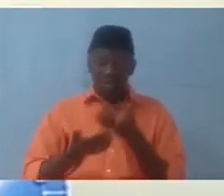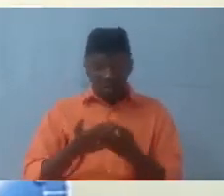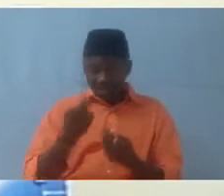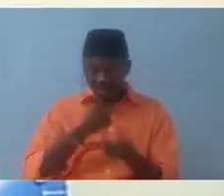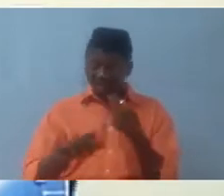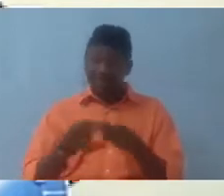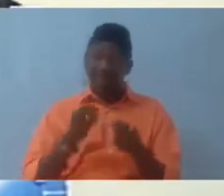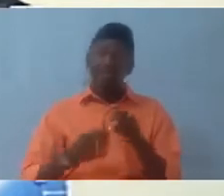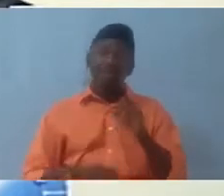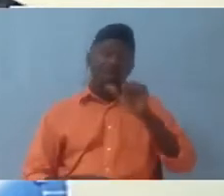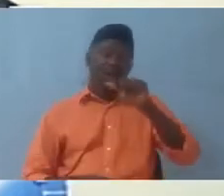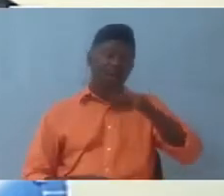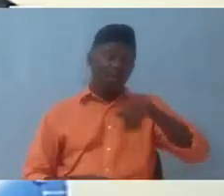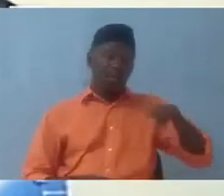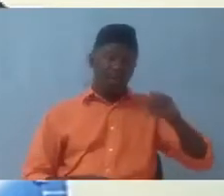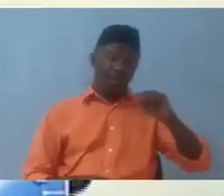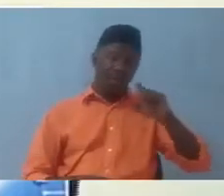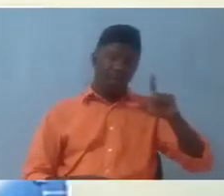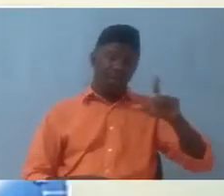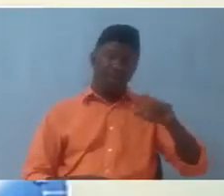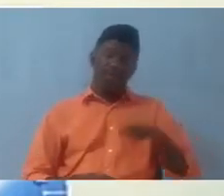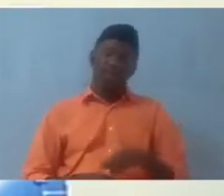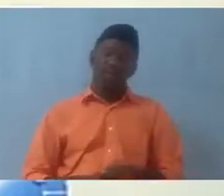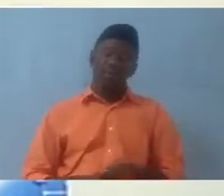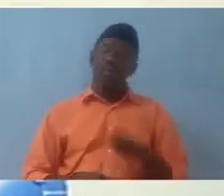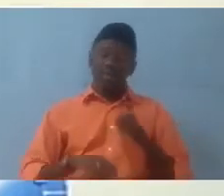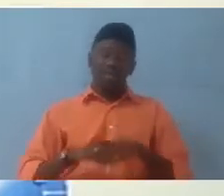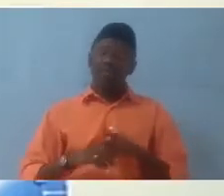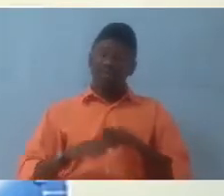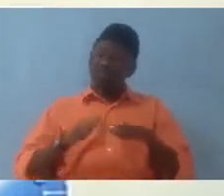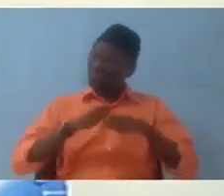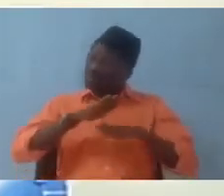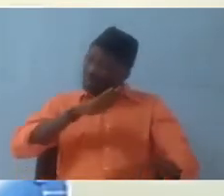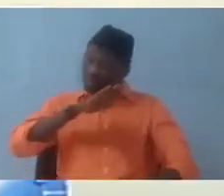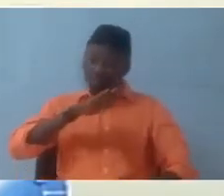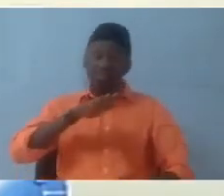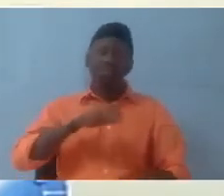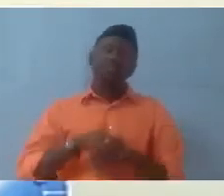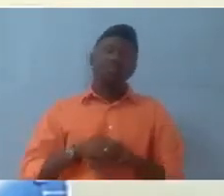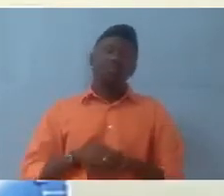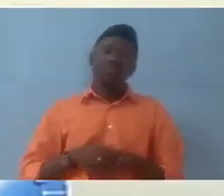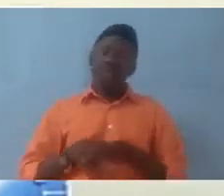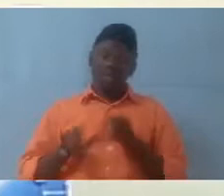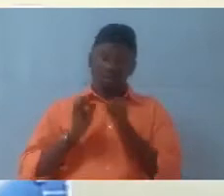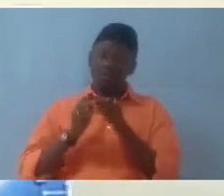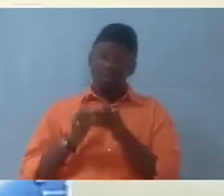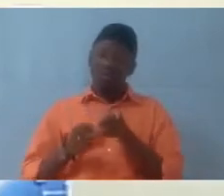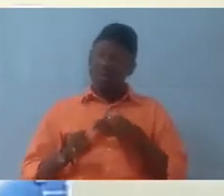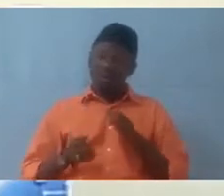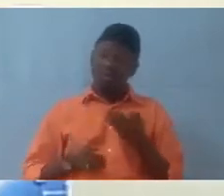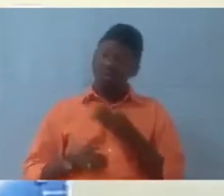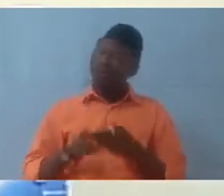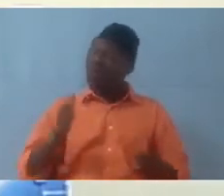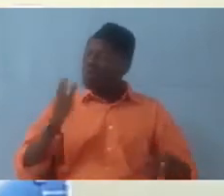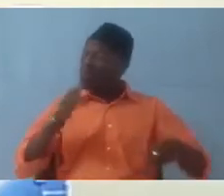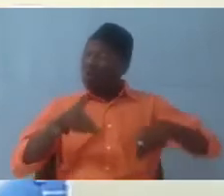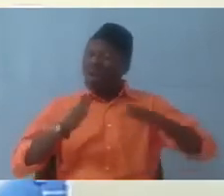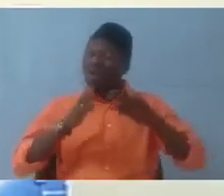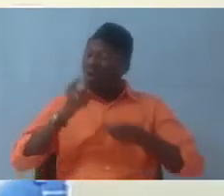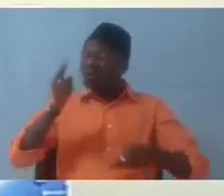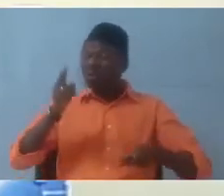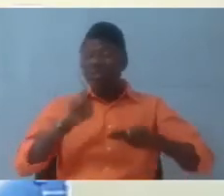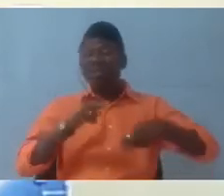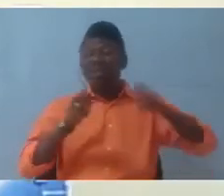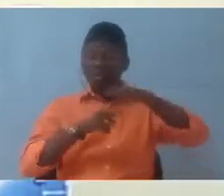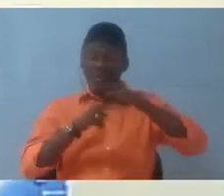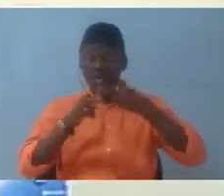appeal. I was just at the bottom of the hierarchy. I said to them they could go all the way to the Supreme Court. And